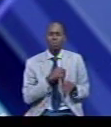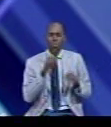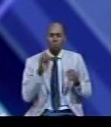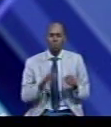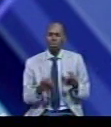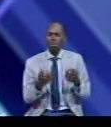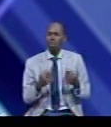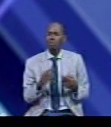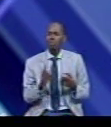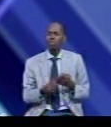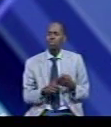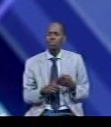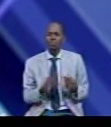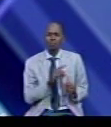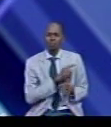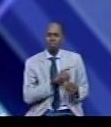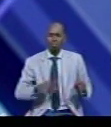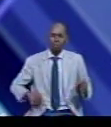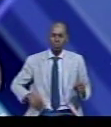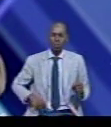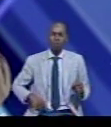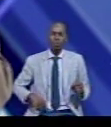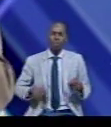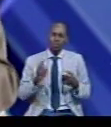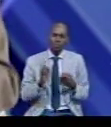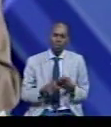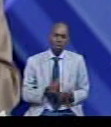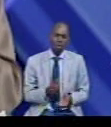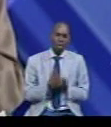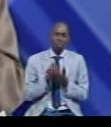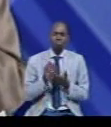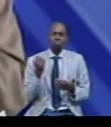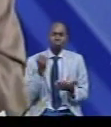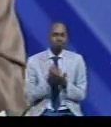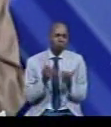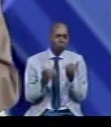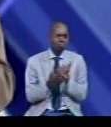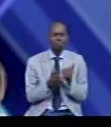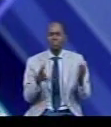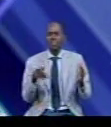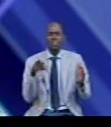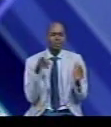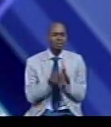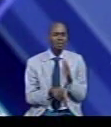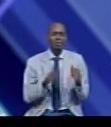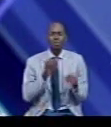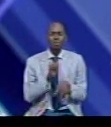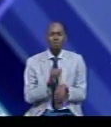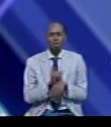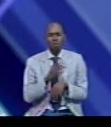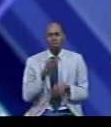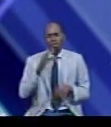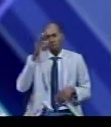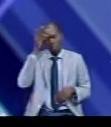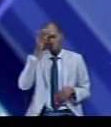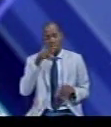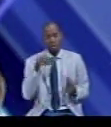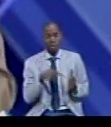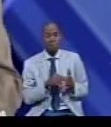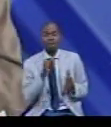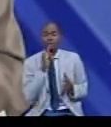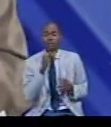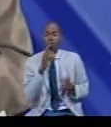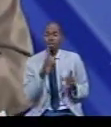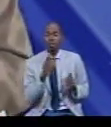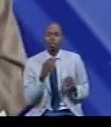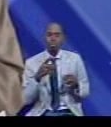the Lord to crucify all the works of the devil, all the power of the devil. And this is one of them.